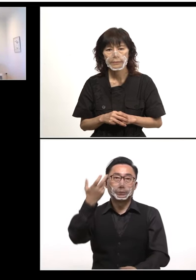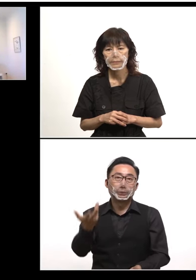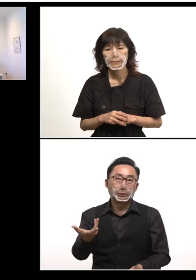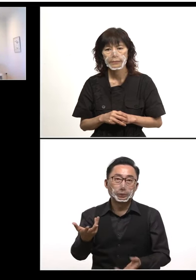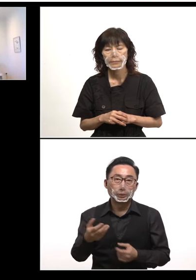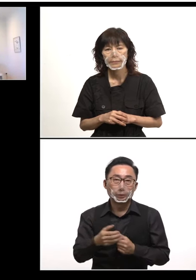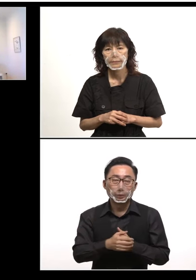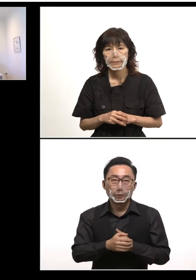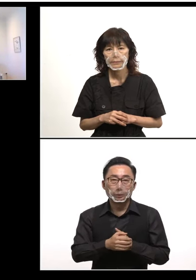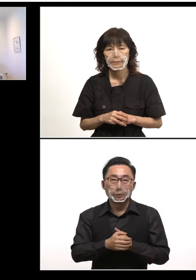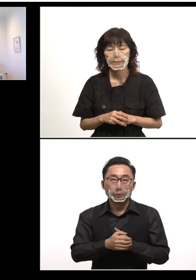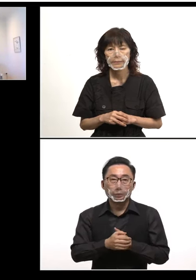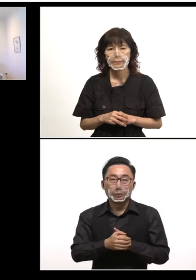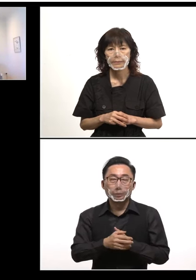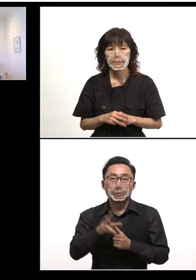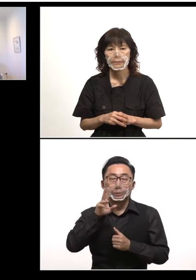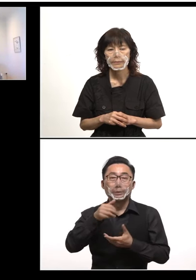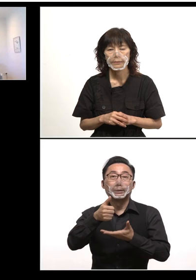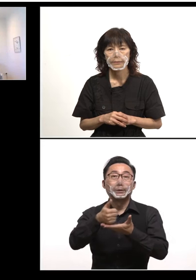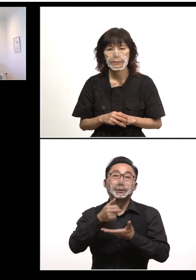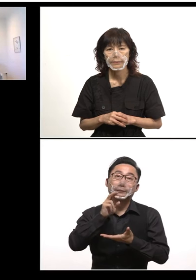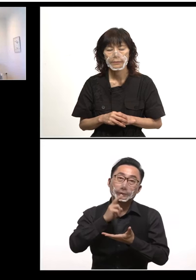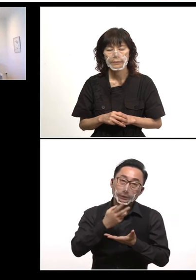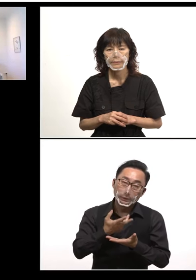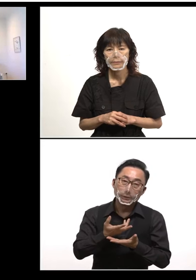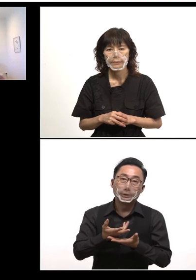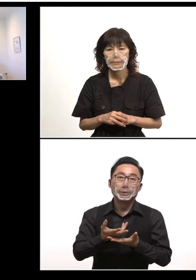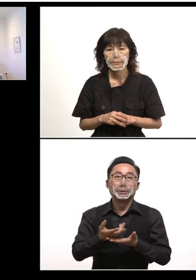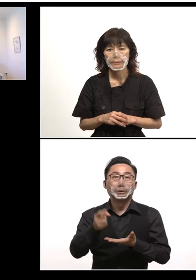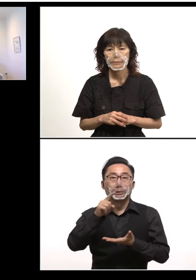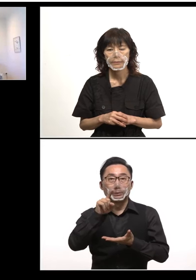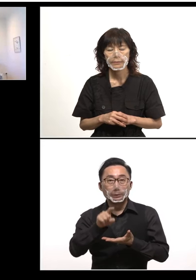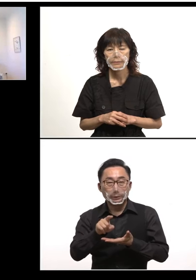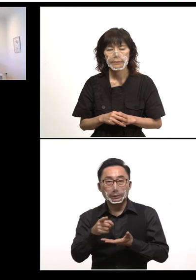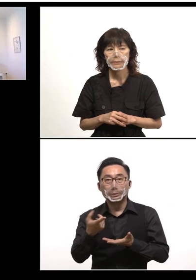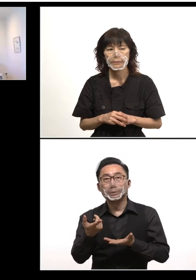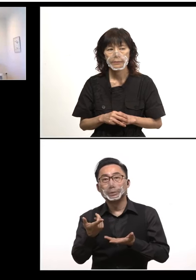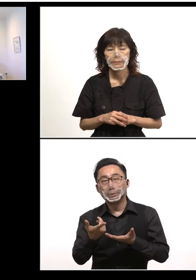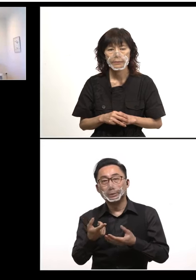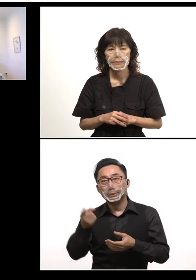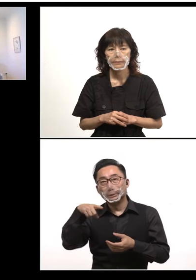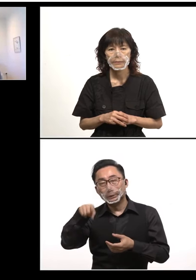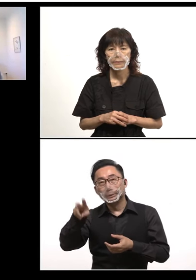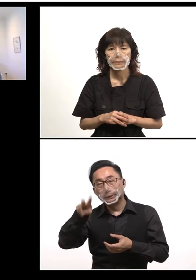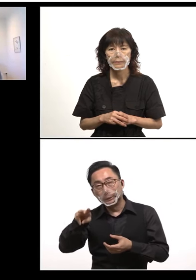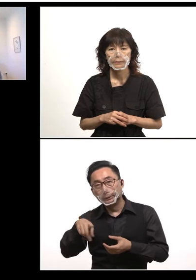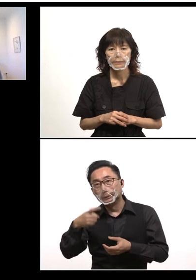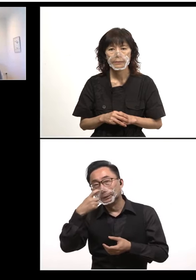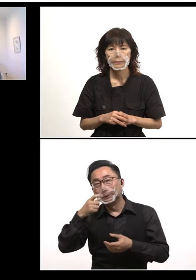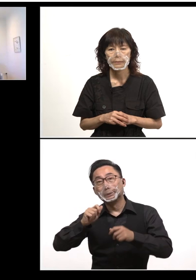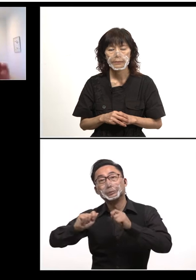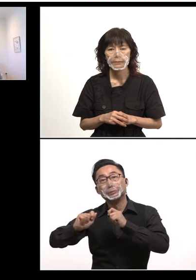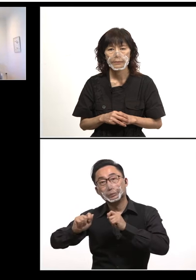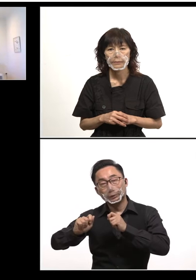an interpreter, you know. So I think there's loads of work to be done in that area. You know, the name of this conference